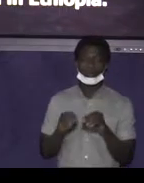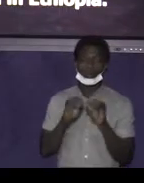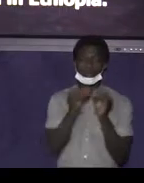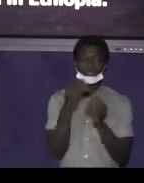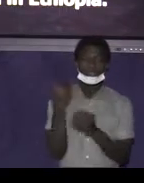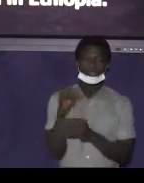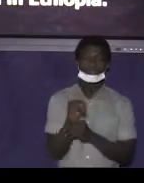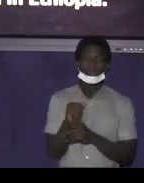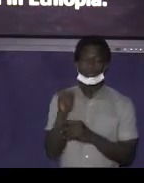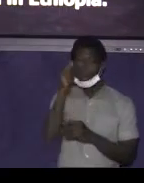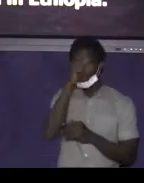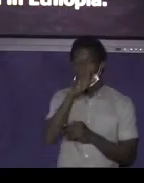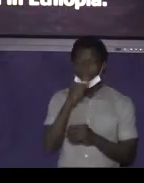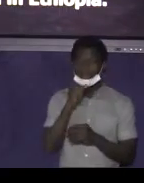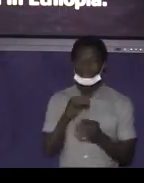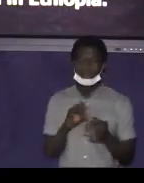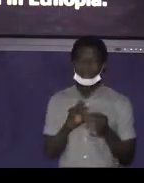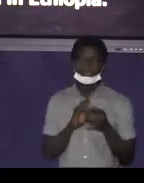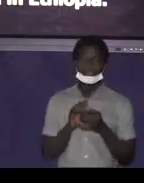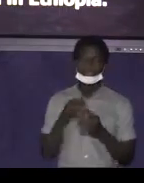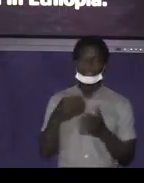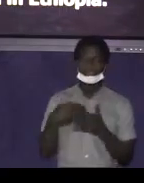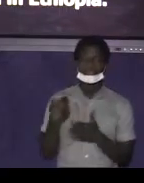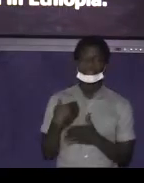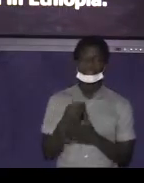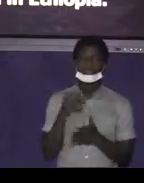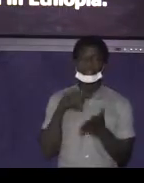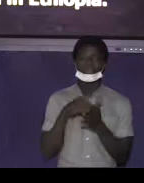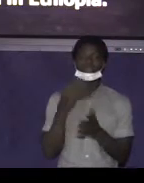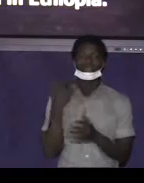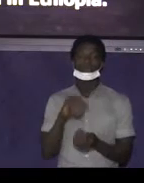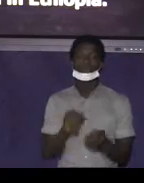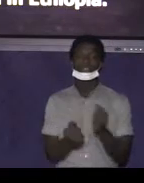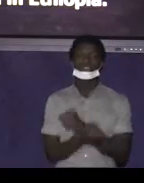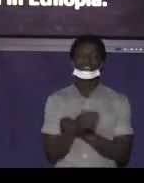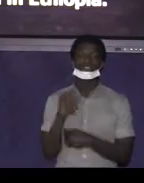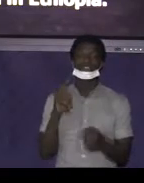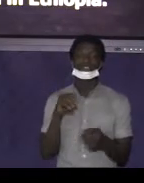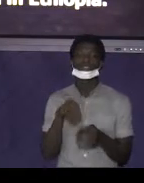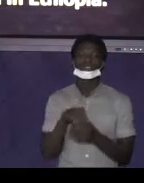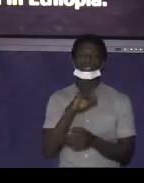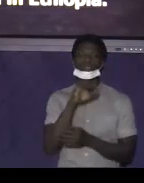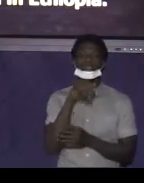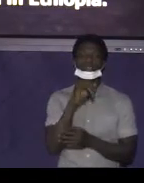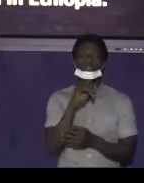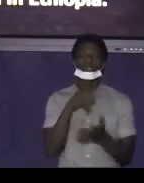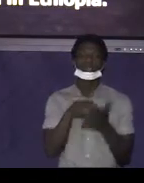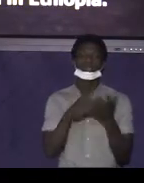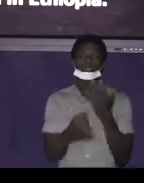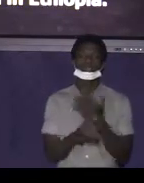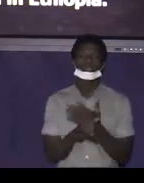that's Organization of African Unity, before it was changed in